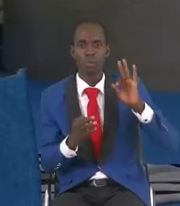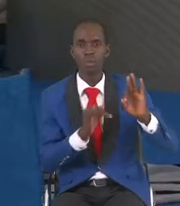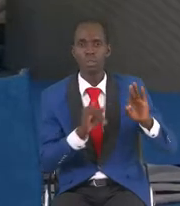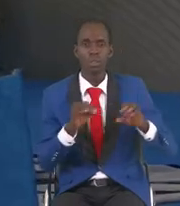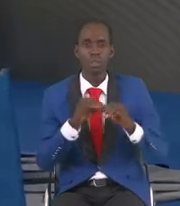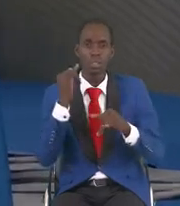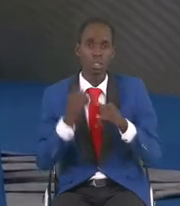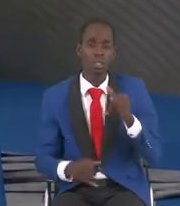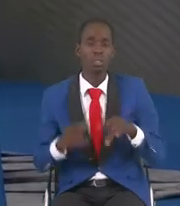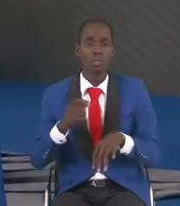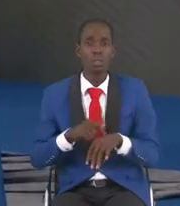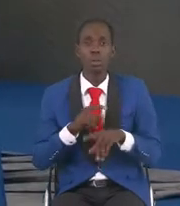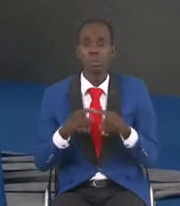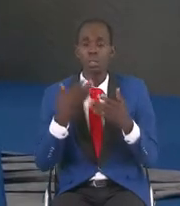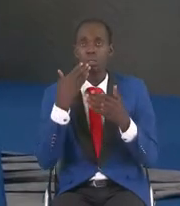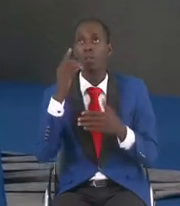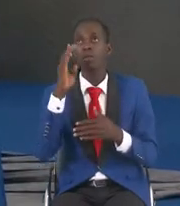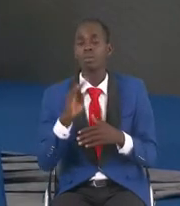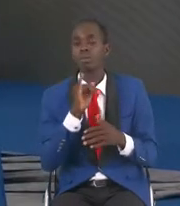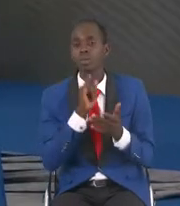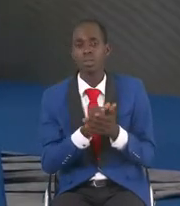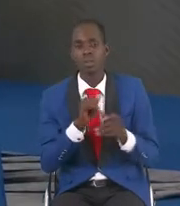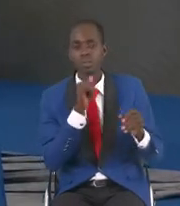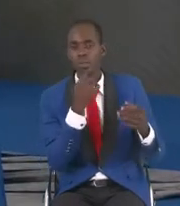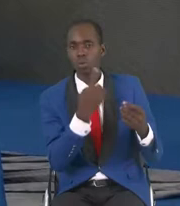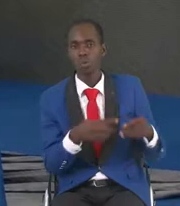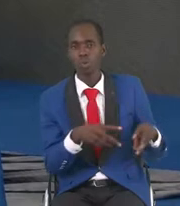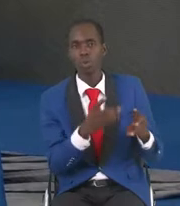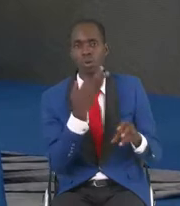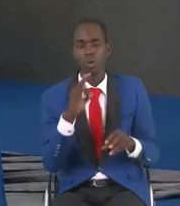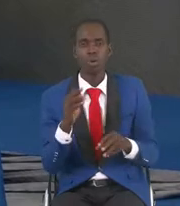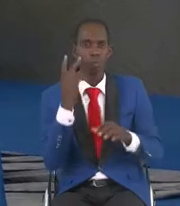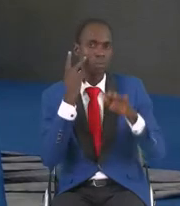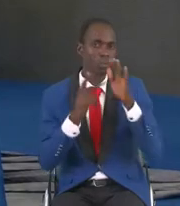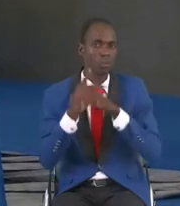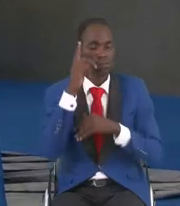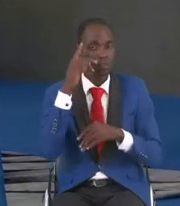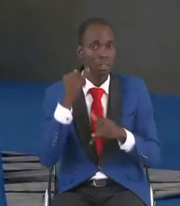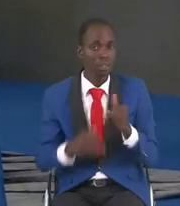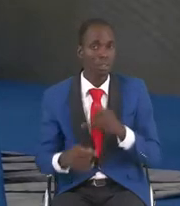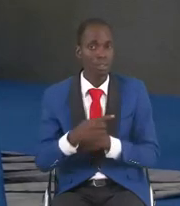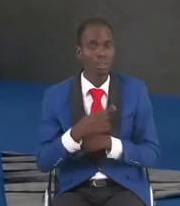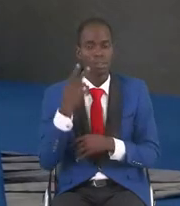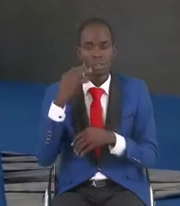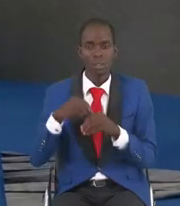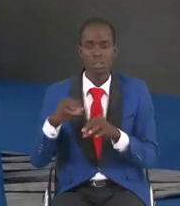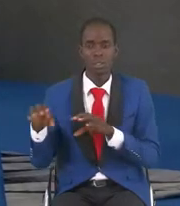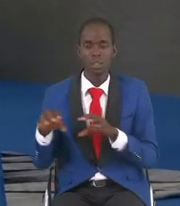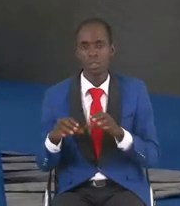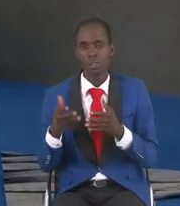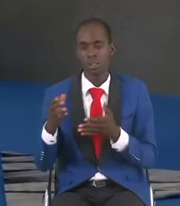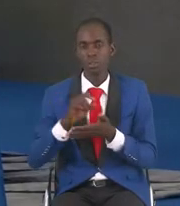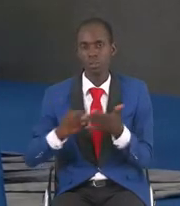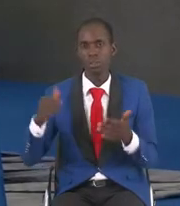God, that's not the only stream of prophecy for the last days. Verse 17, it shall come to